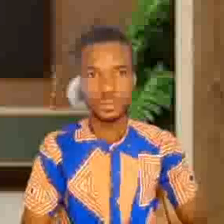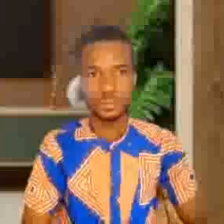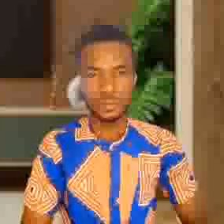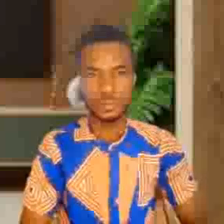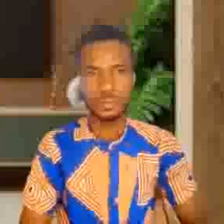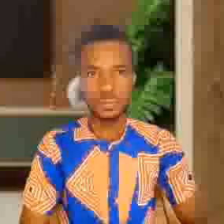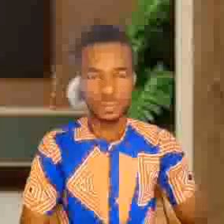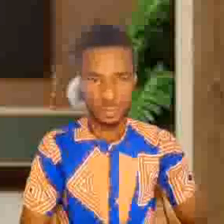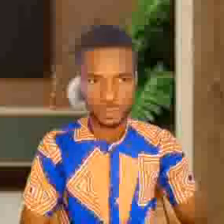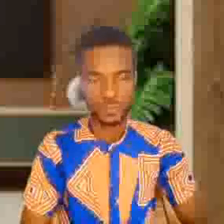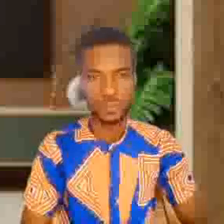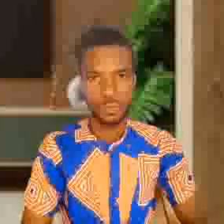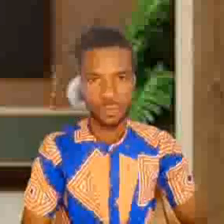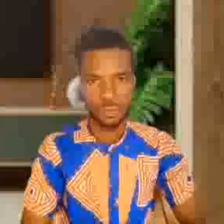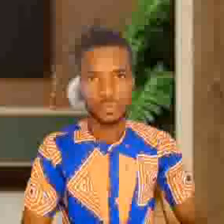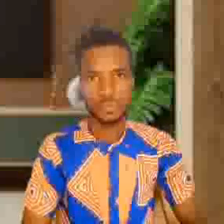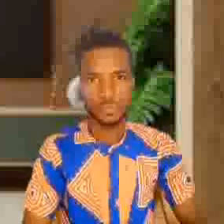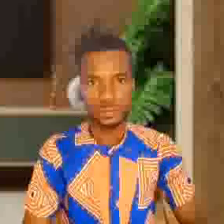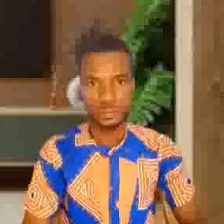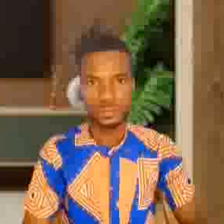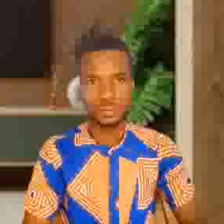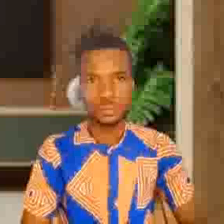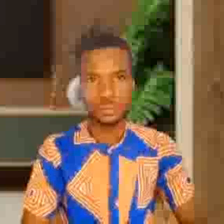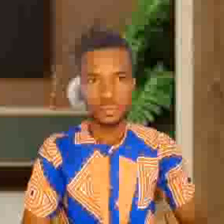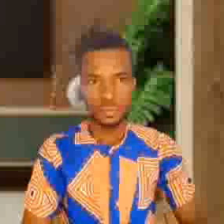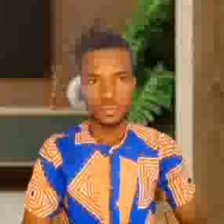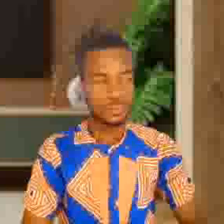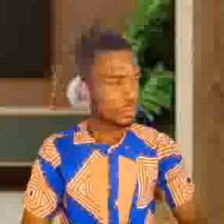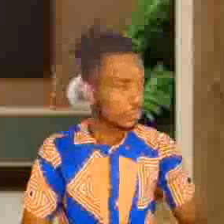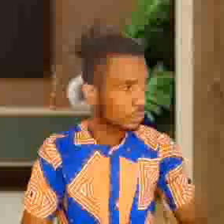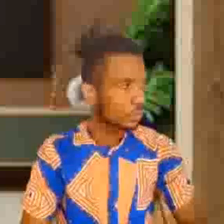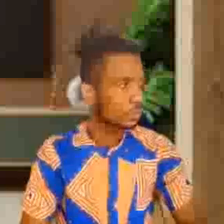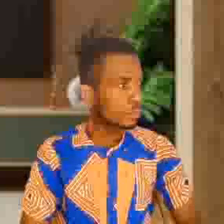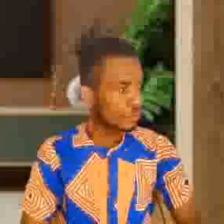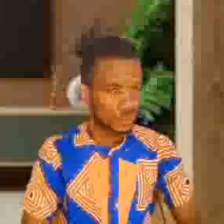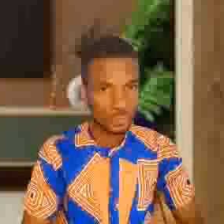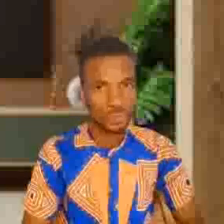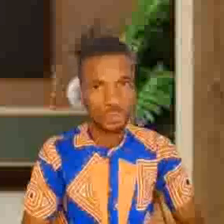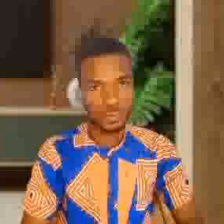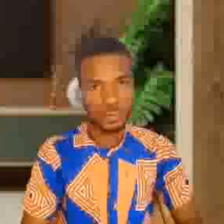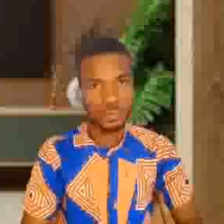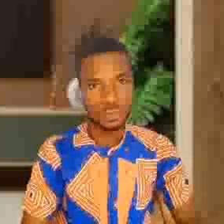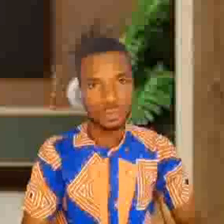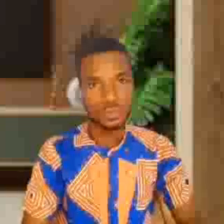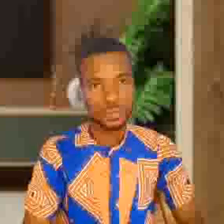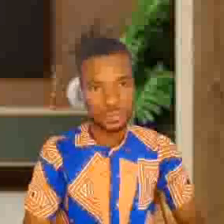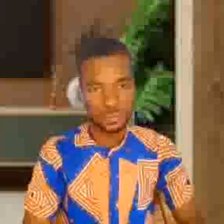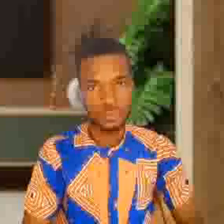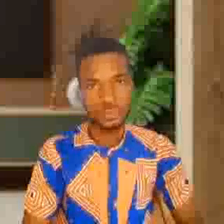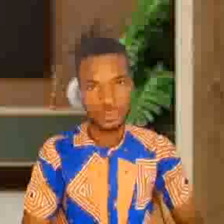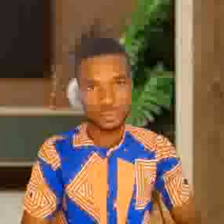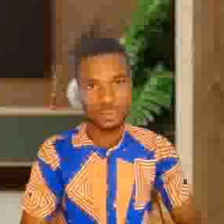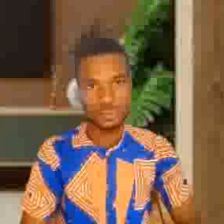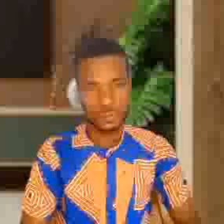buy it every time. But you know the prices fluctuate. And the prices are relatively higher when you are going close to the date of the